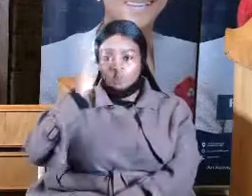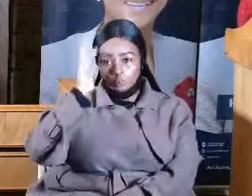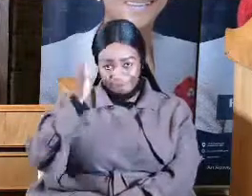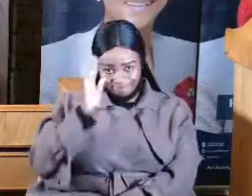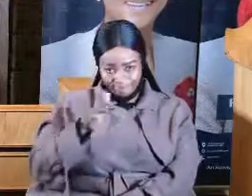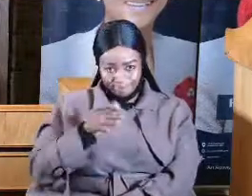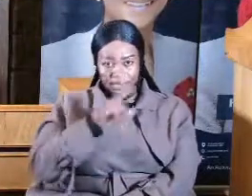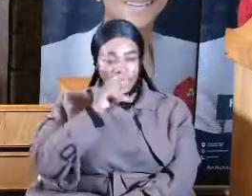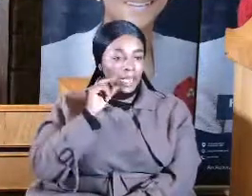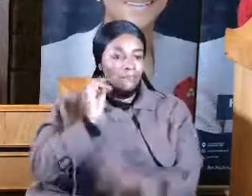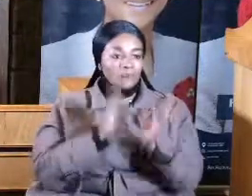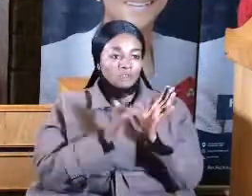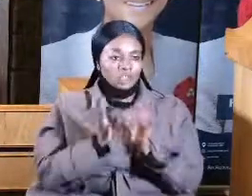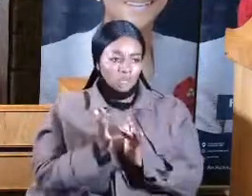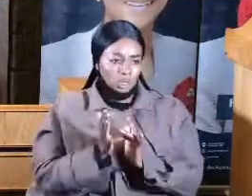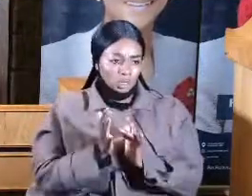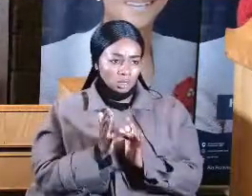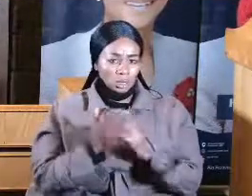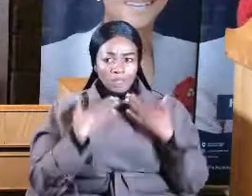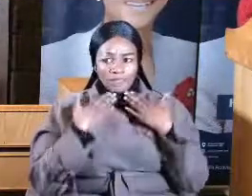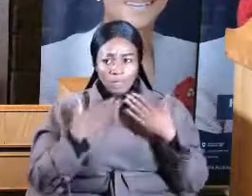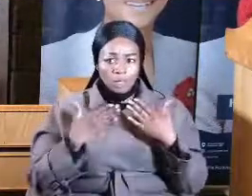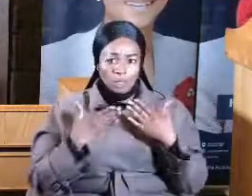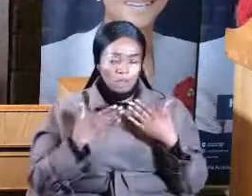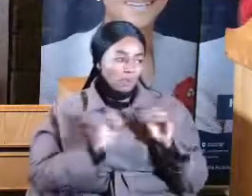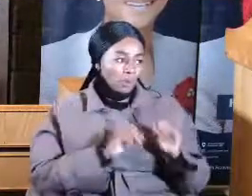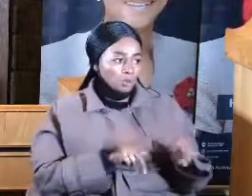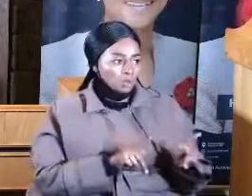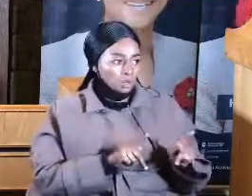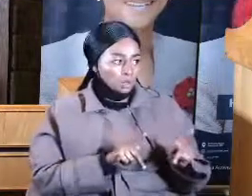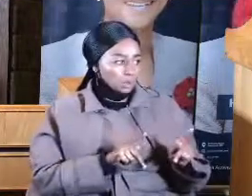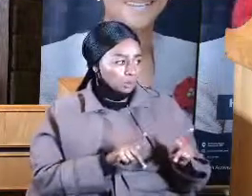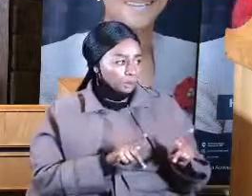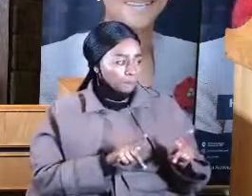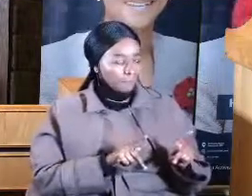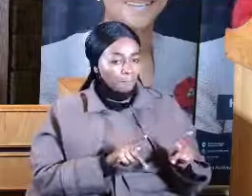Jesus Christ, and thank you so much for this opportunity.